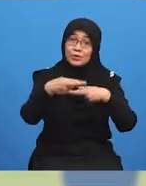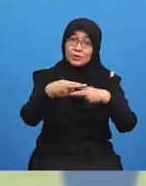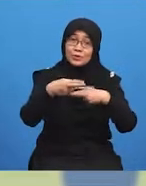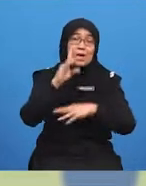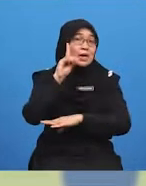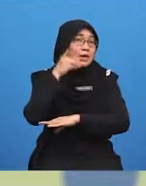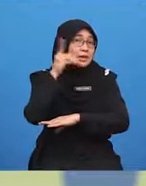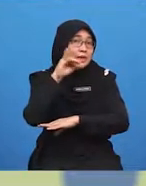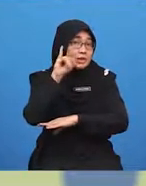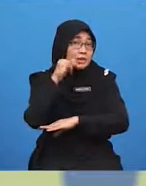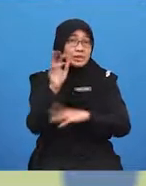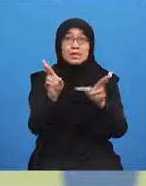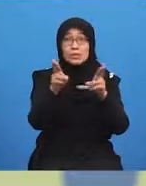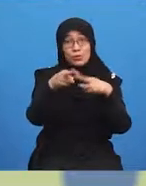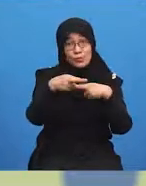dining room,